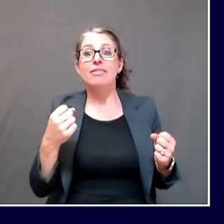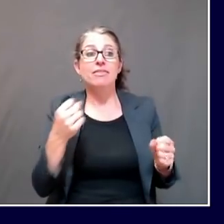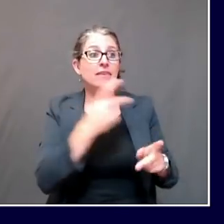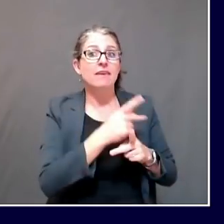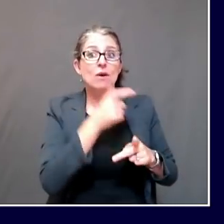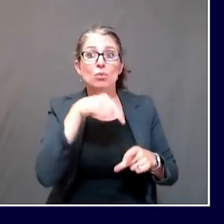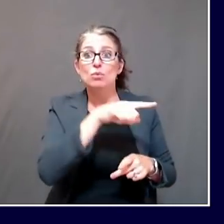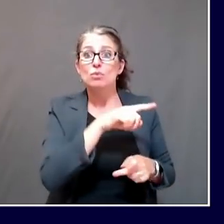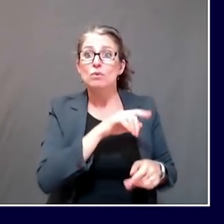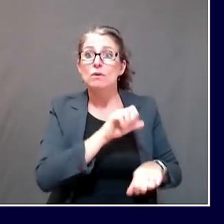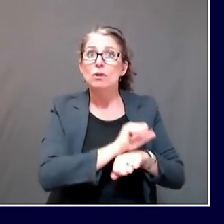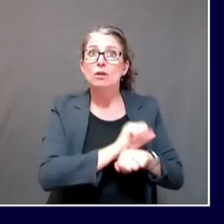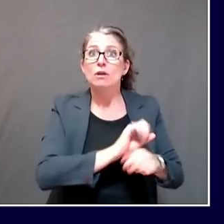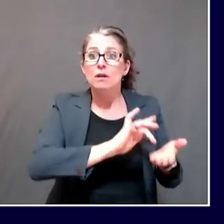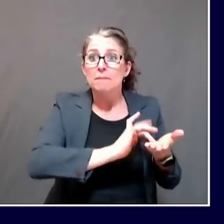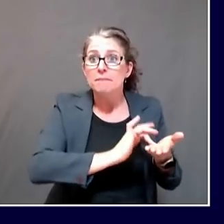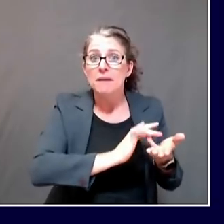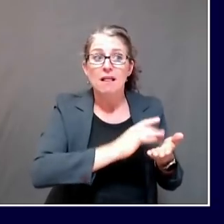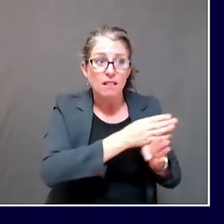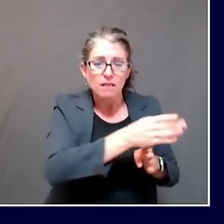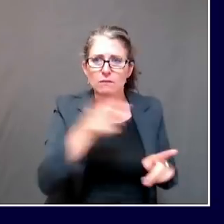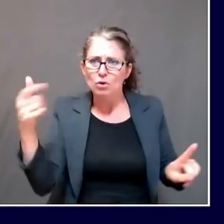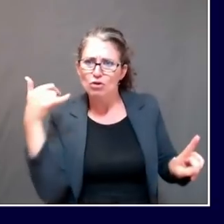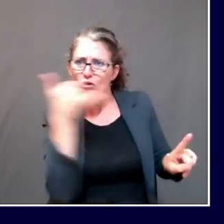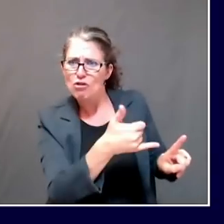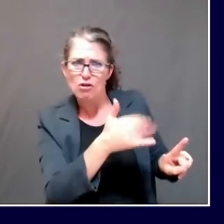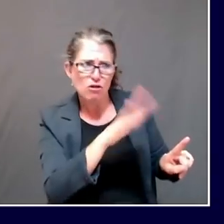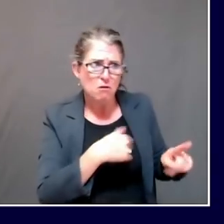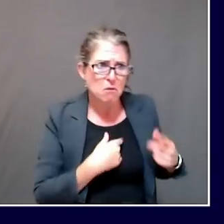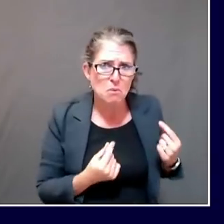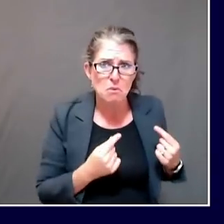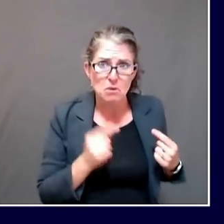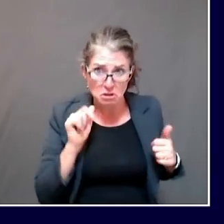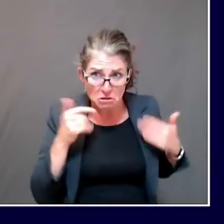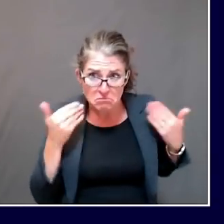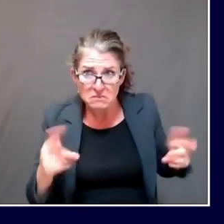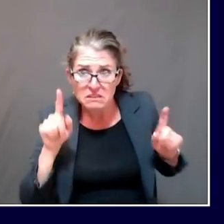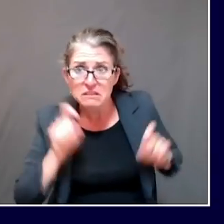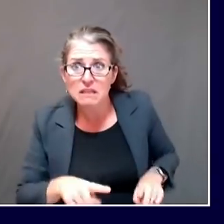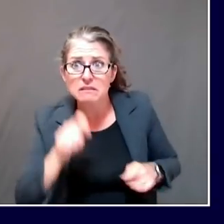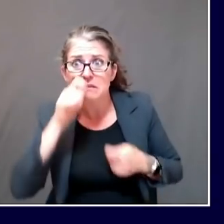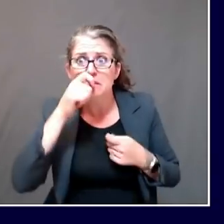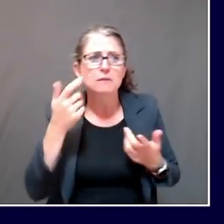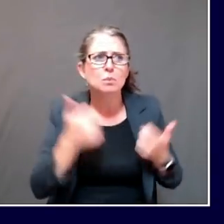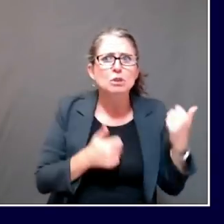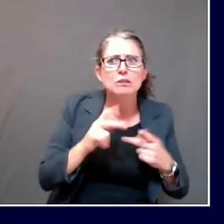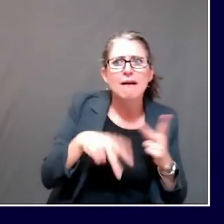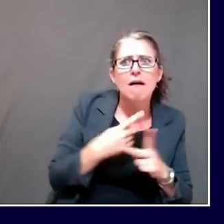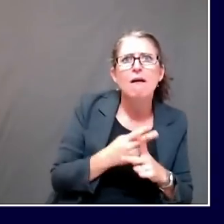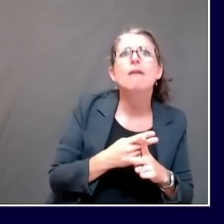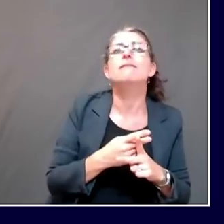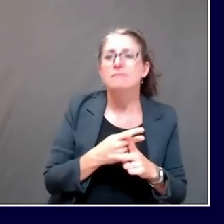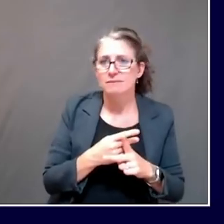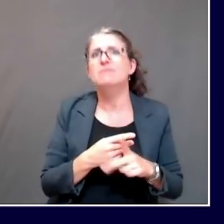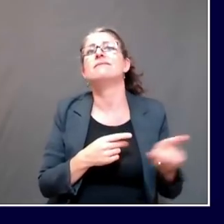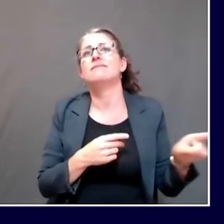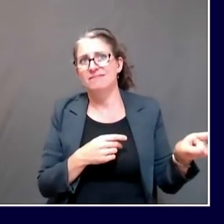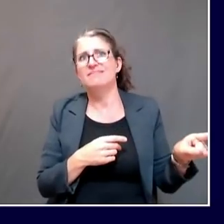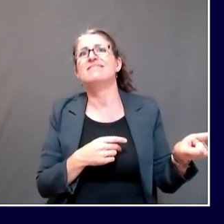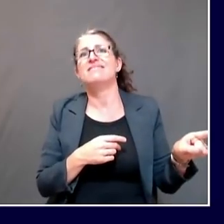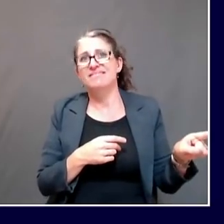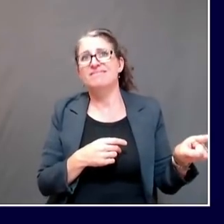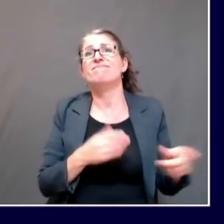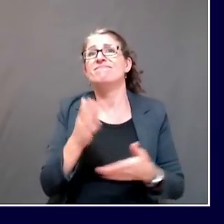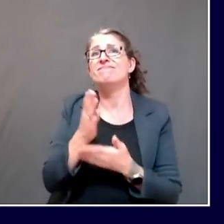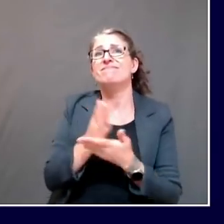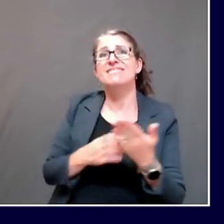flu vaccination, perhaps you don't have a primary care provider. Perhaps you don't have a healthcare provider. The Maine Department of Health and Human Services back